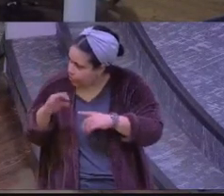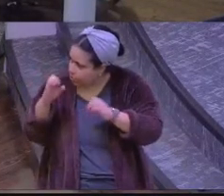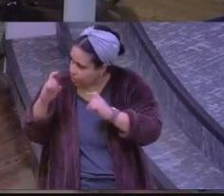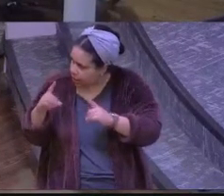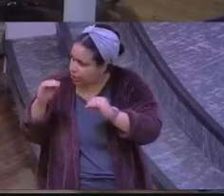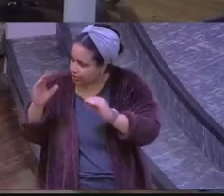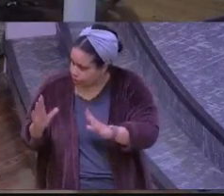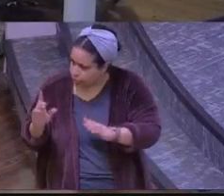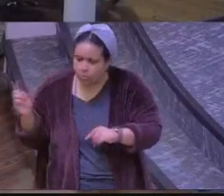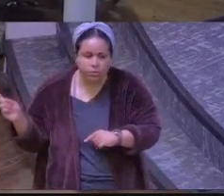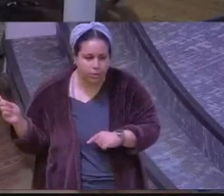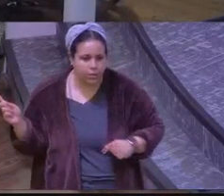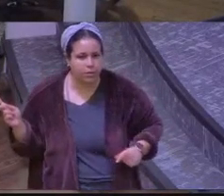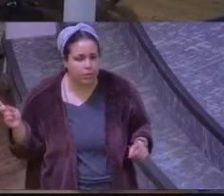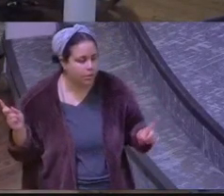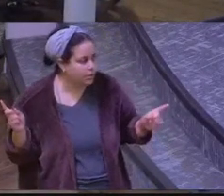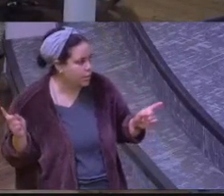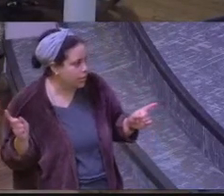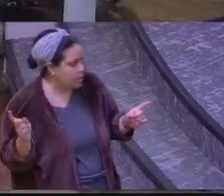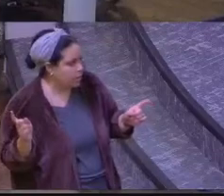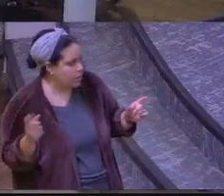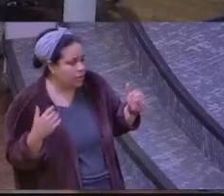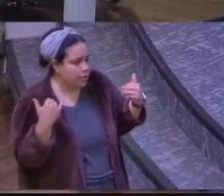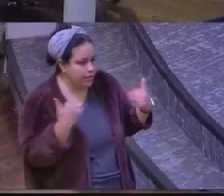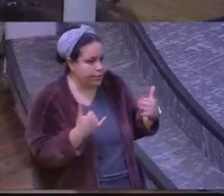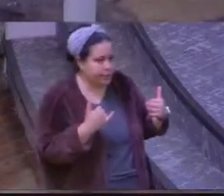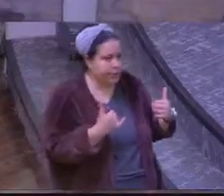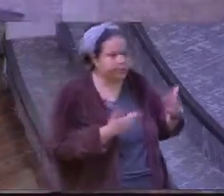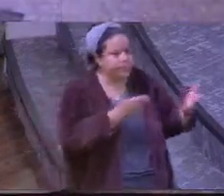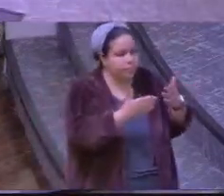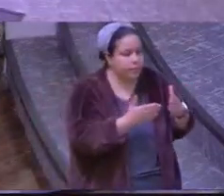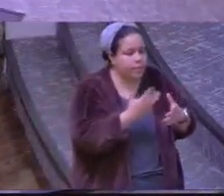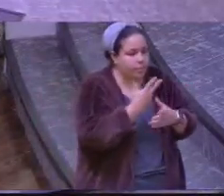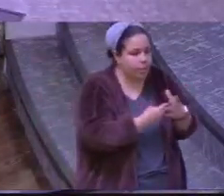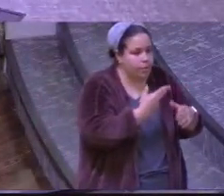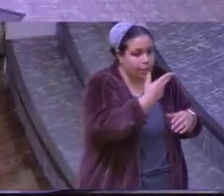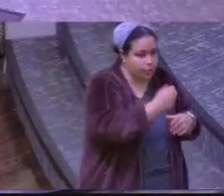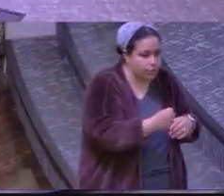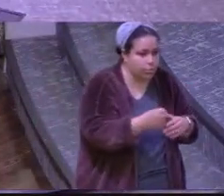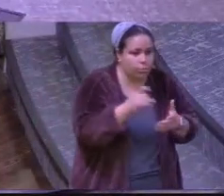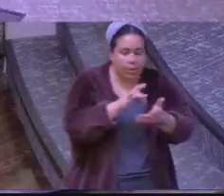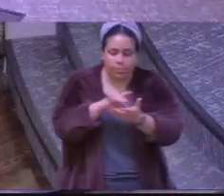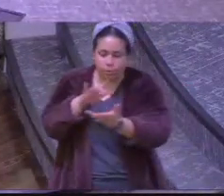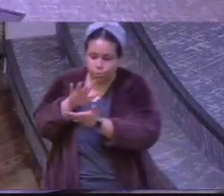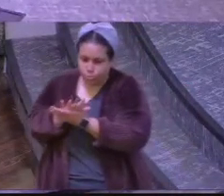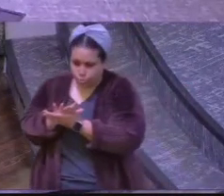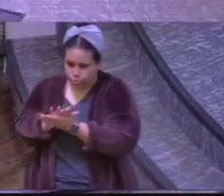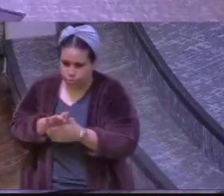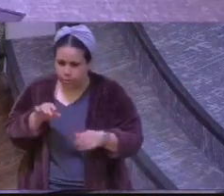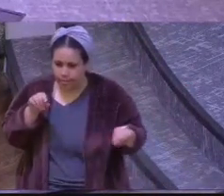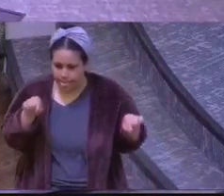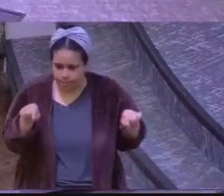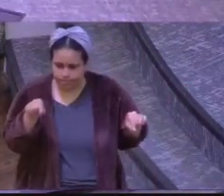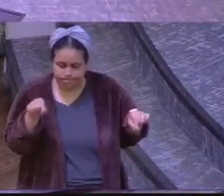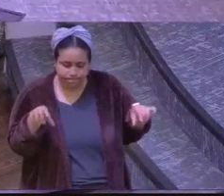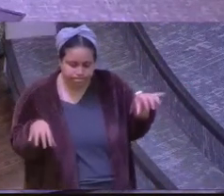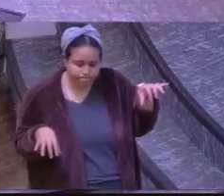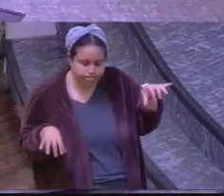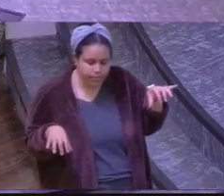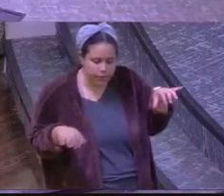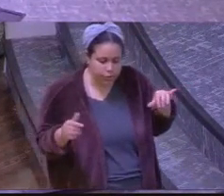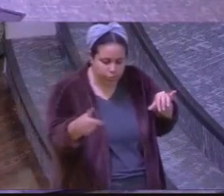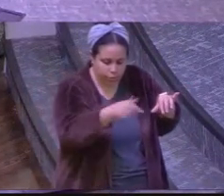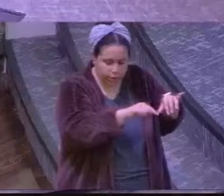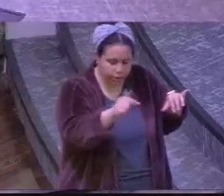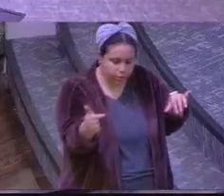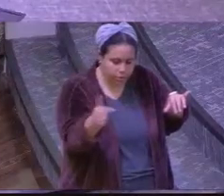Okay. Currently, and it's serving both high school and middle school. Okay. And because of the rotation,